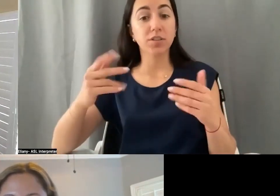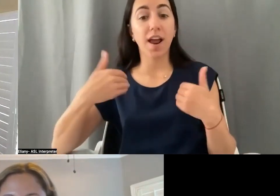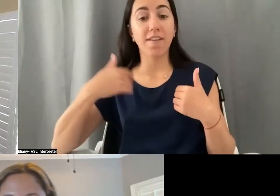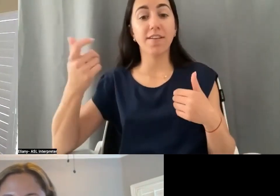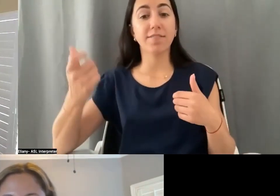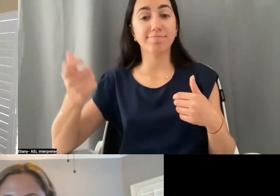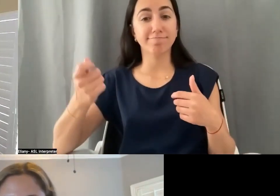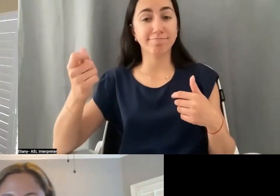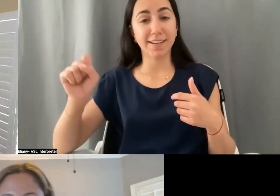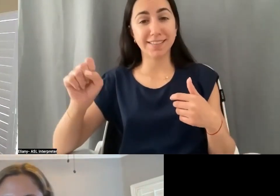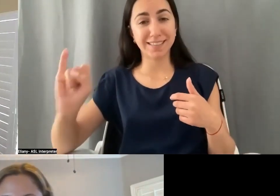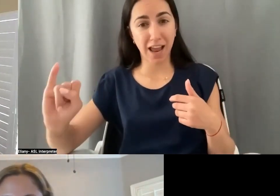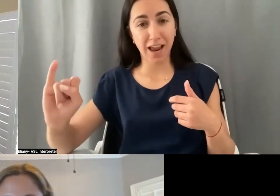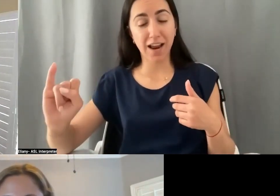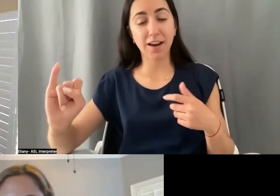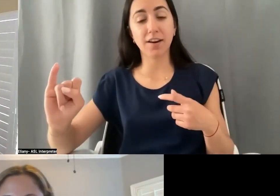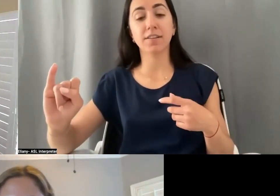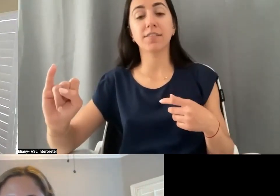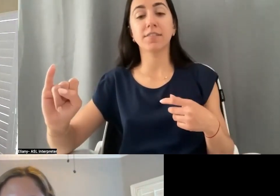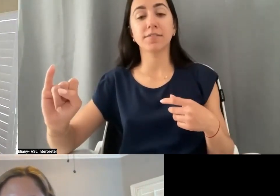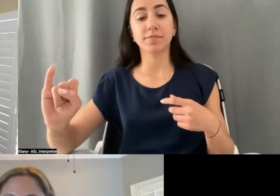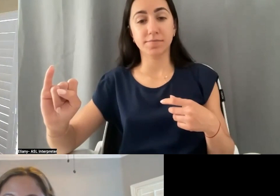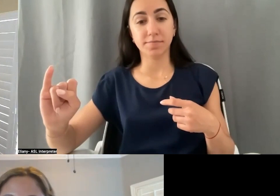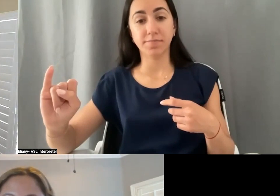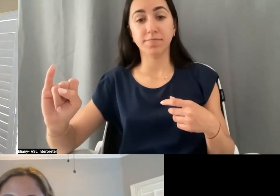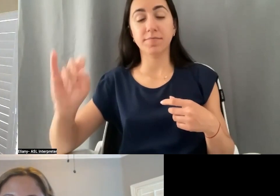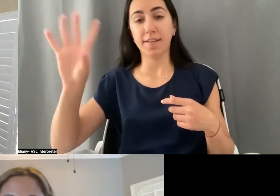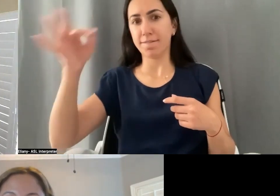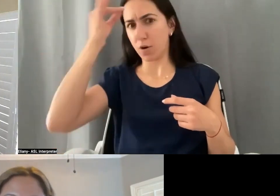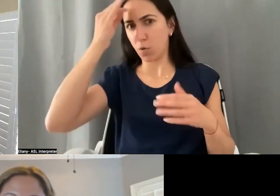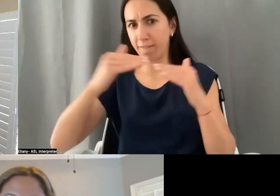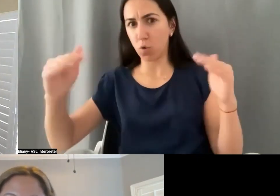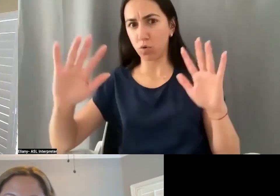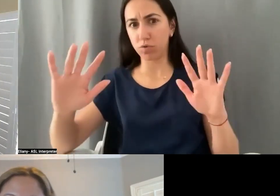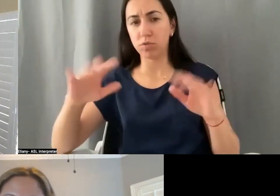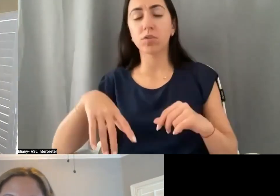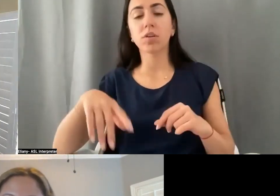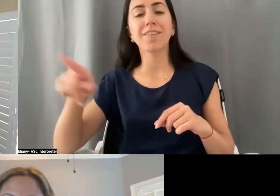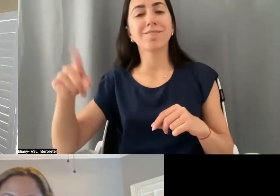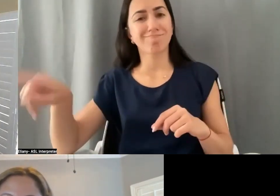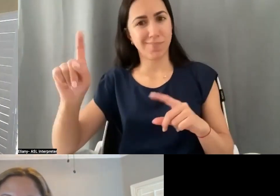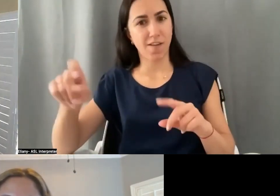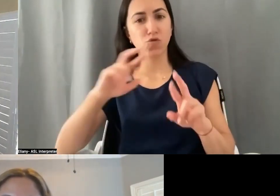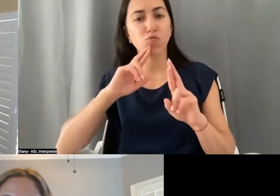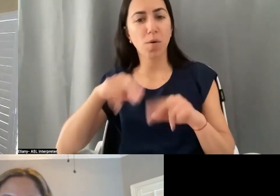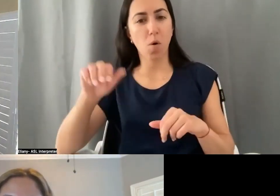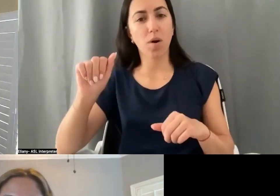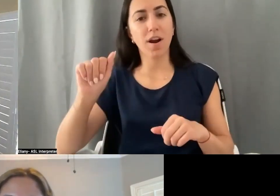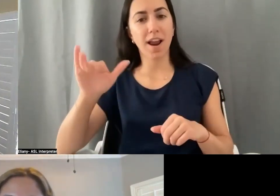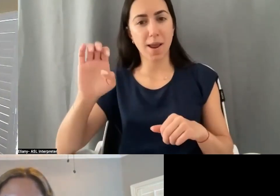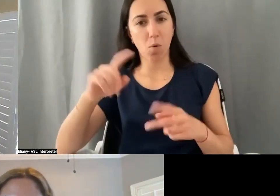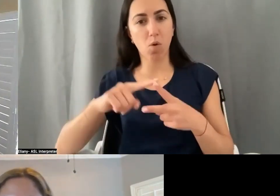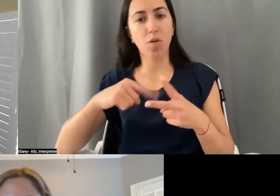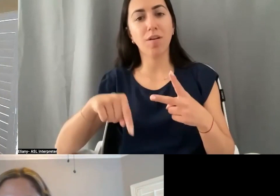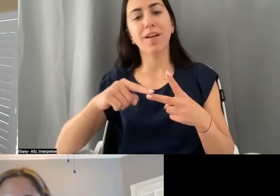SSI program with Social Security at the federal level, they have to report both the ABLE account and